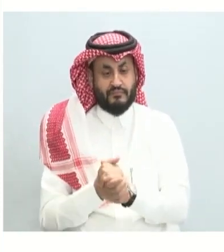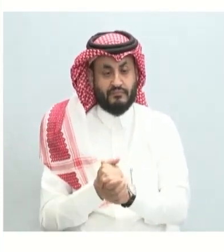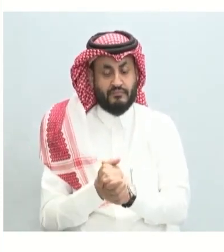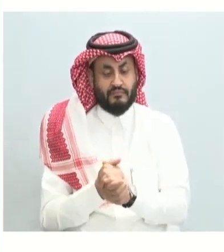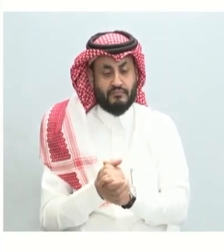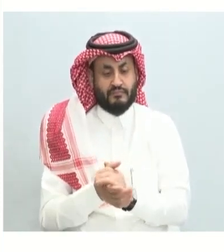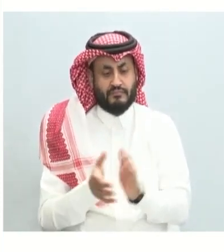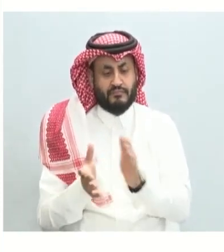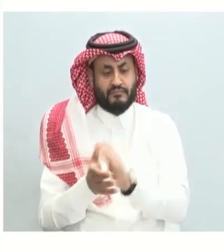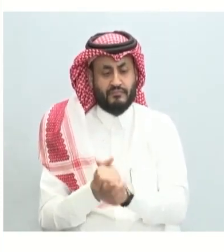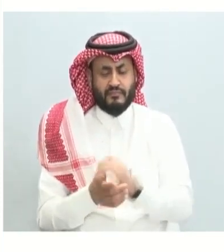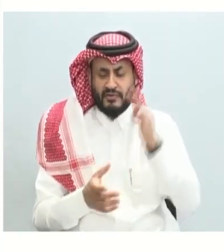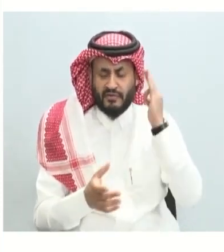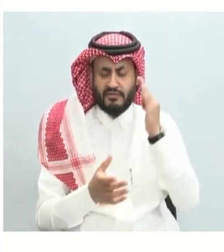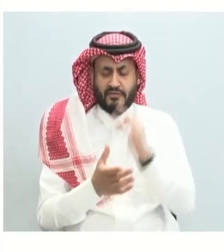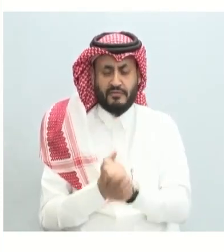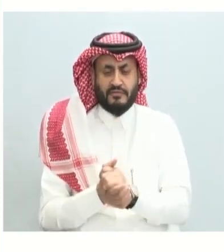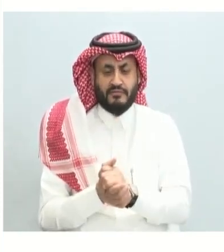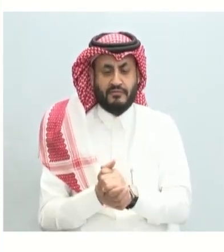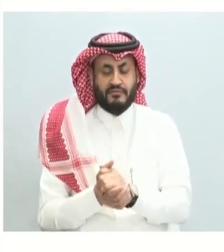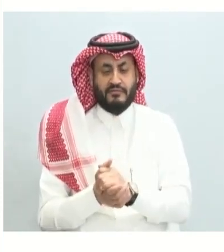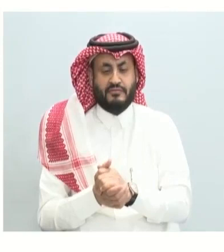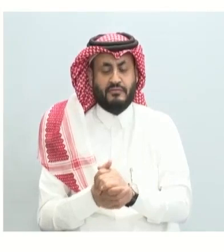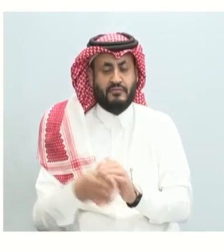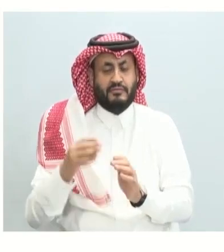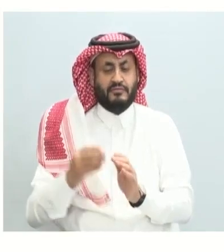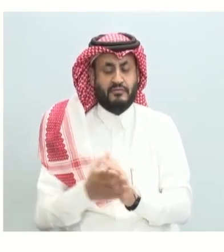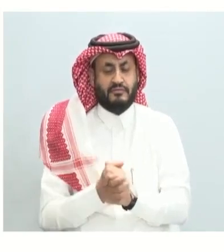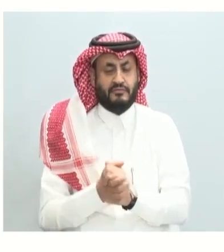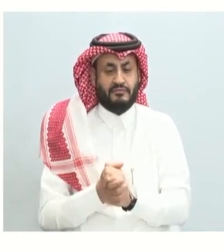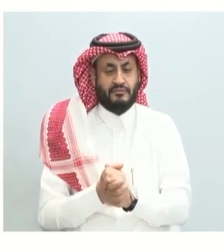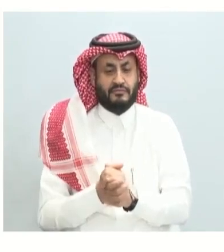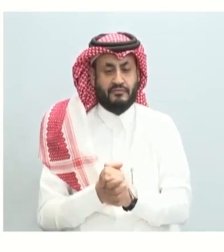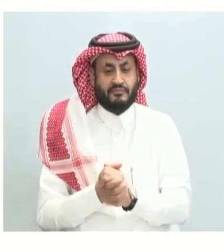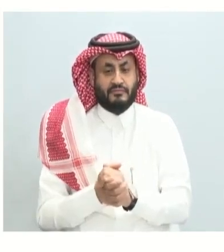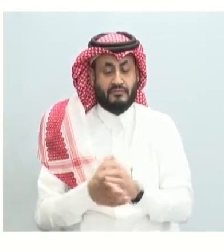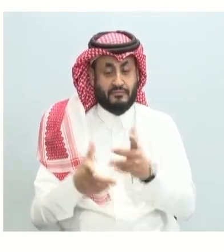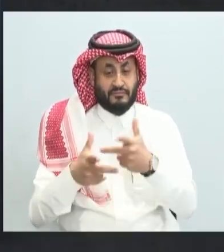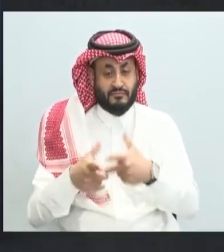to listen and answer some questions correctly. So now